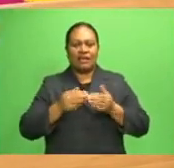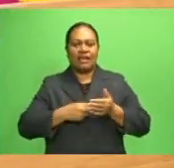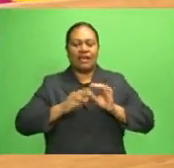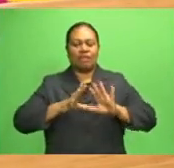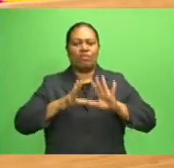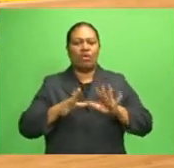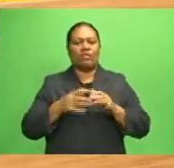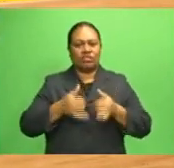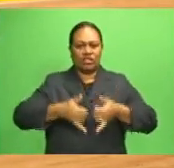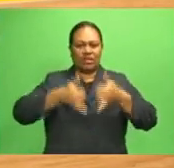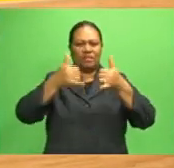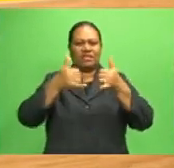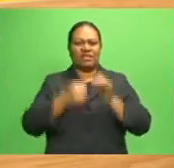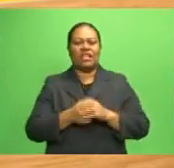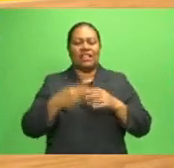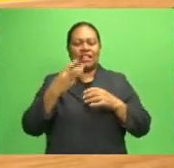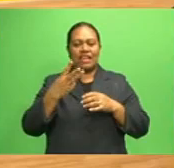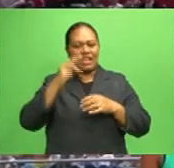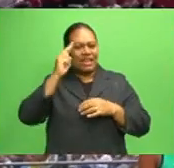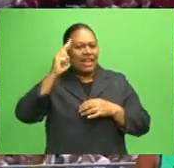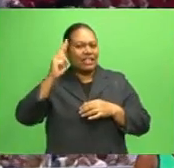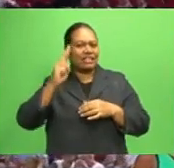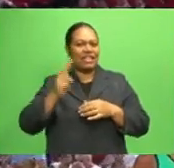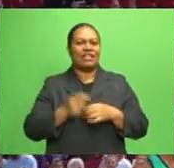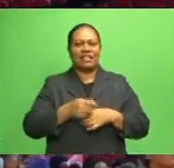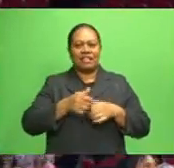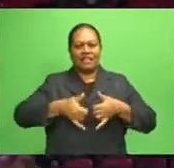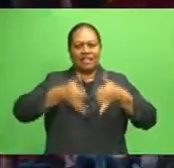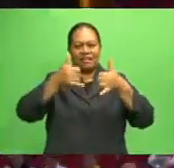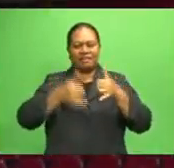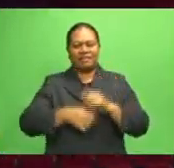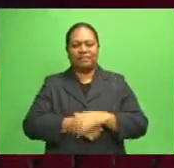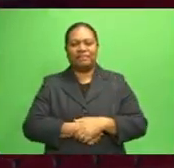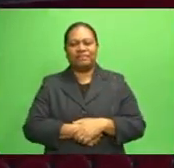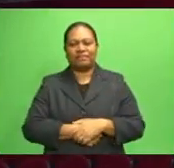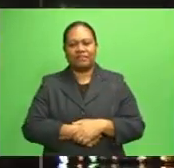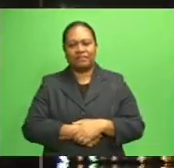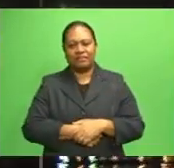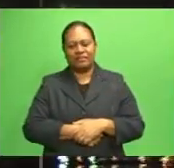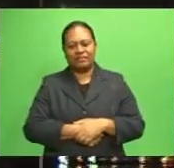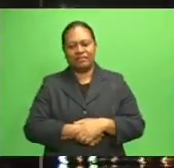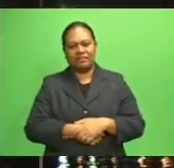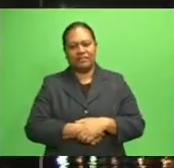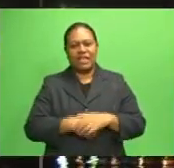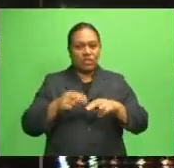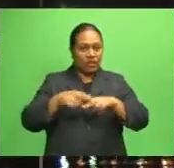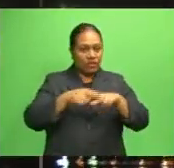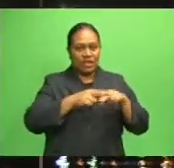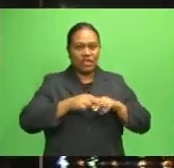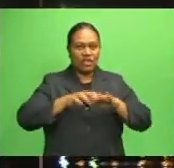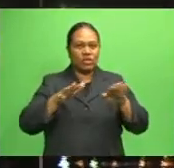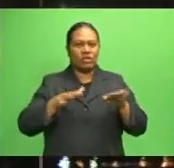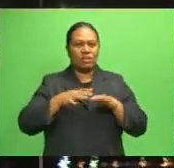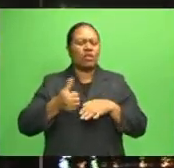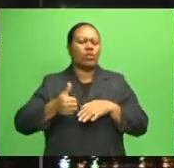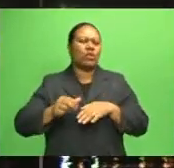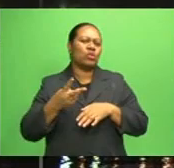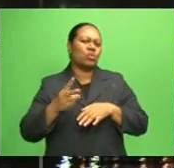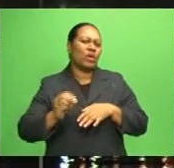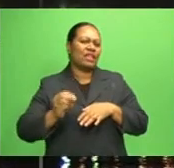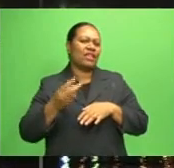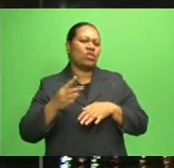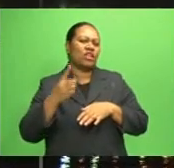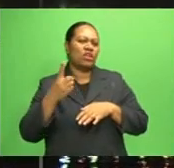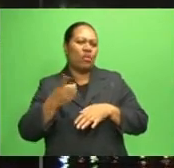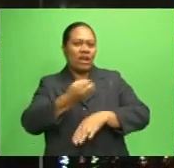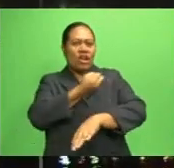and 3 Pacific Nations Cup. Karlini Tavi, FBC Sports. Fiji Swimming will use the 2021